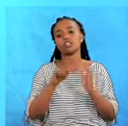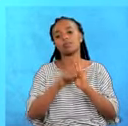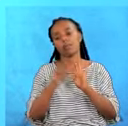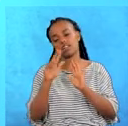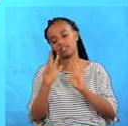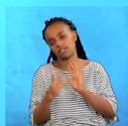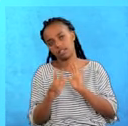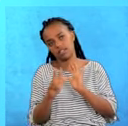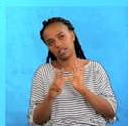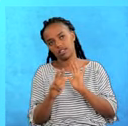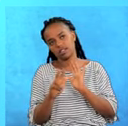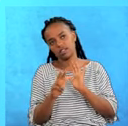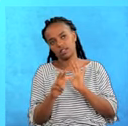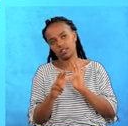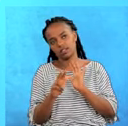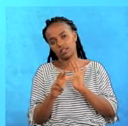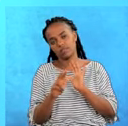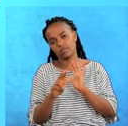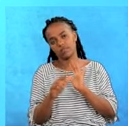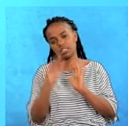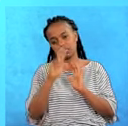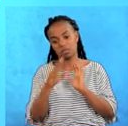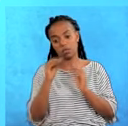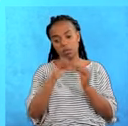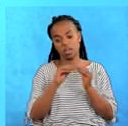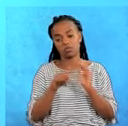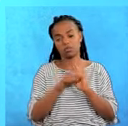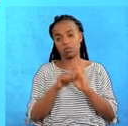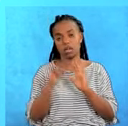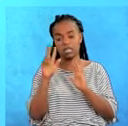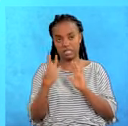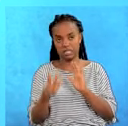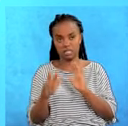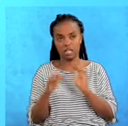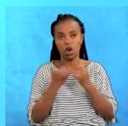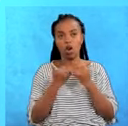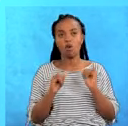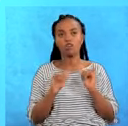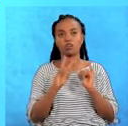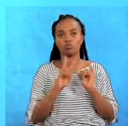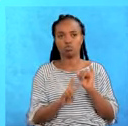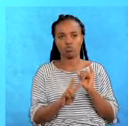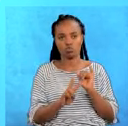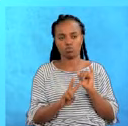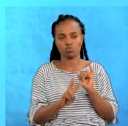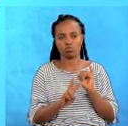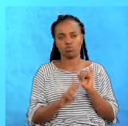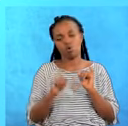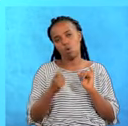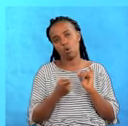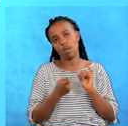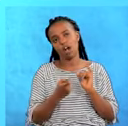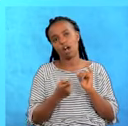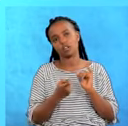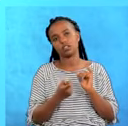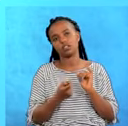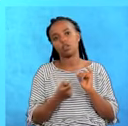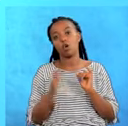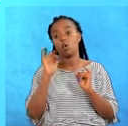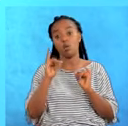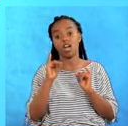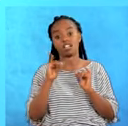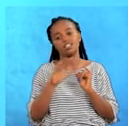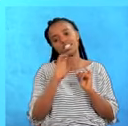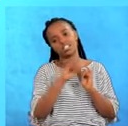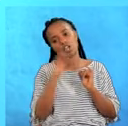3, 3 plus negative 3 over 2, comma y coordinate